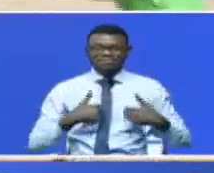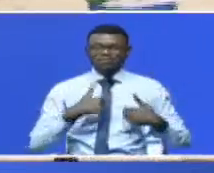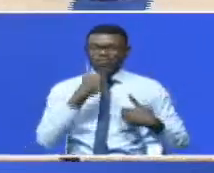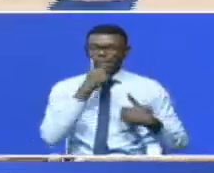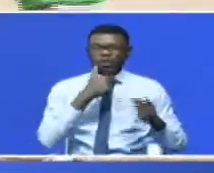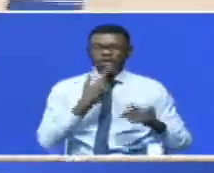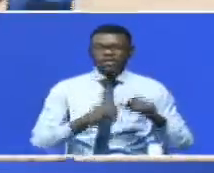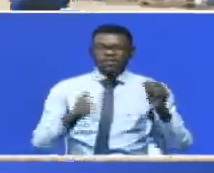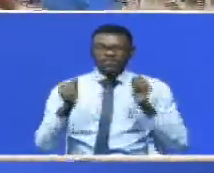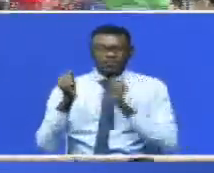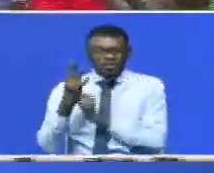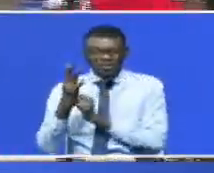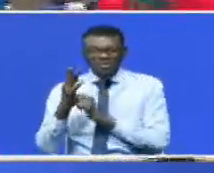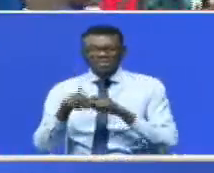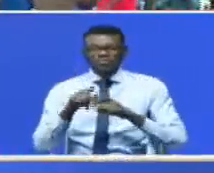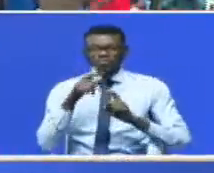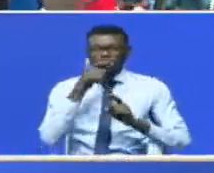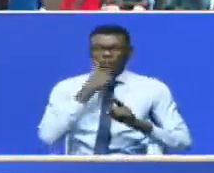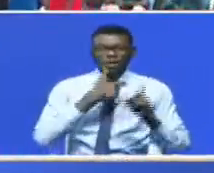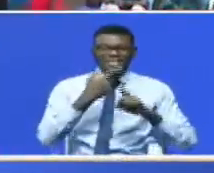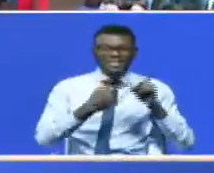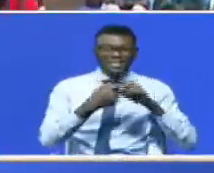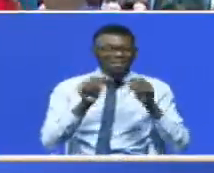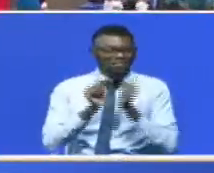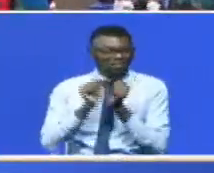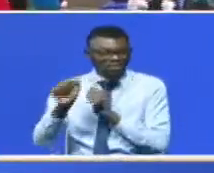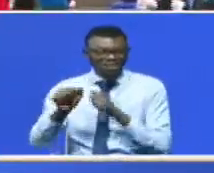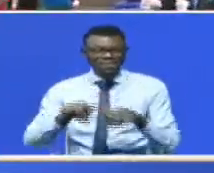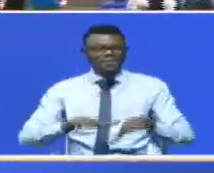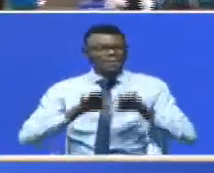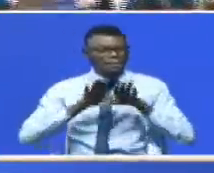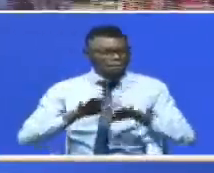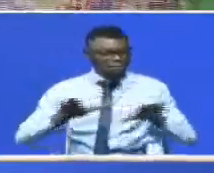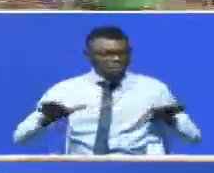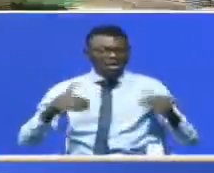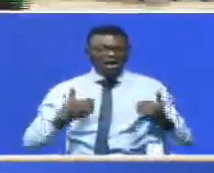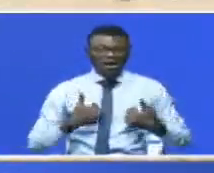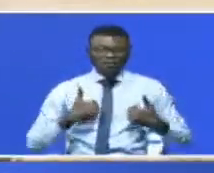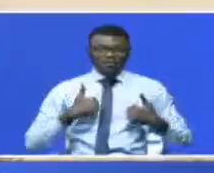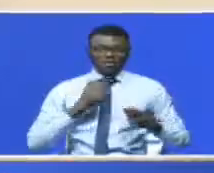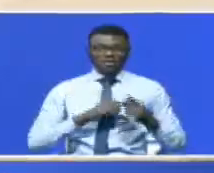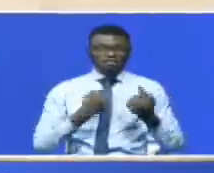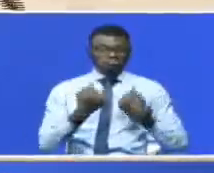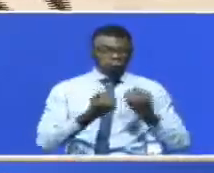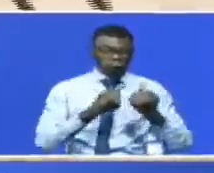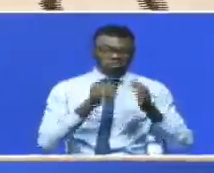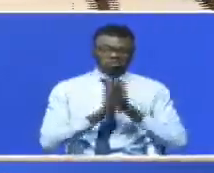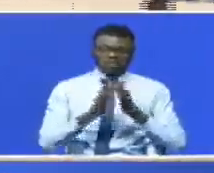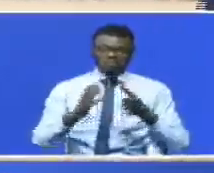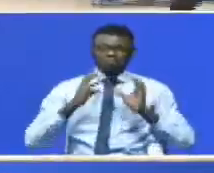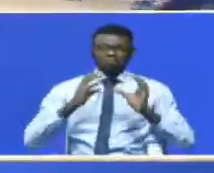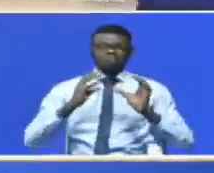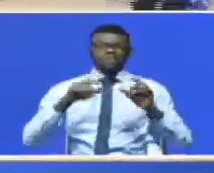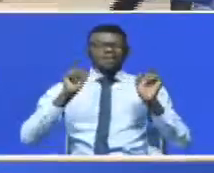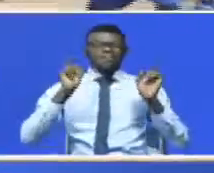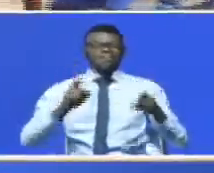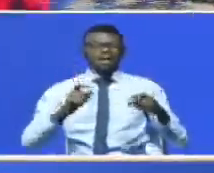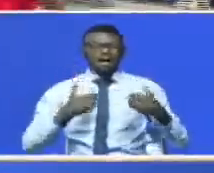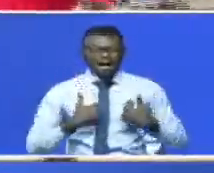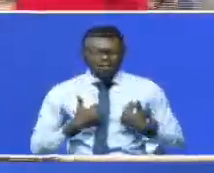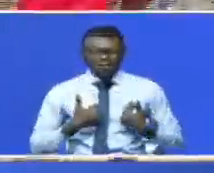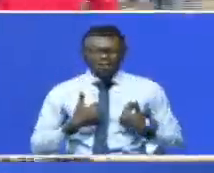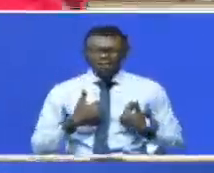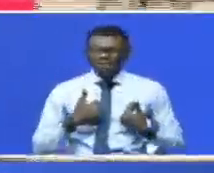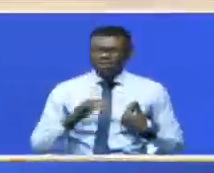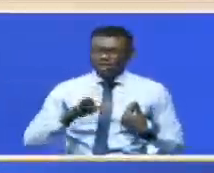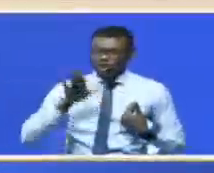14-year-old and 15-year-olds. And therefore, even on a discussion with the coaches, we have agreed that we'll also put some effort on the lower group